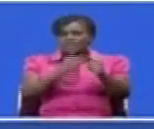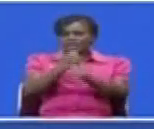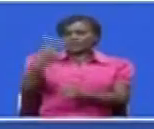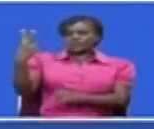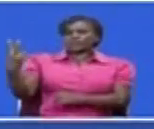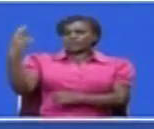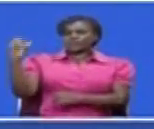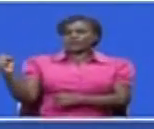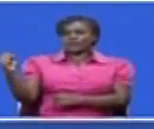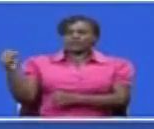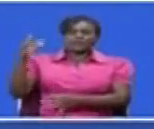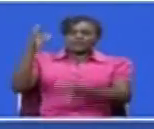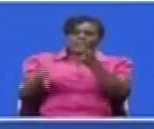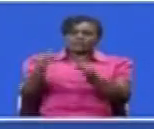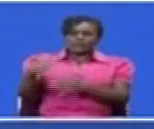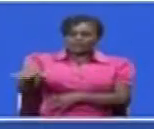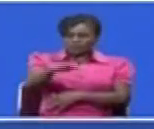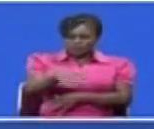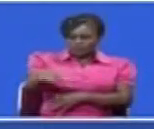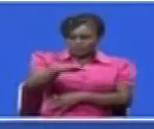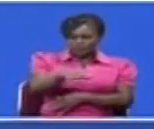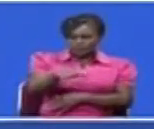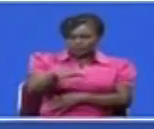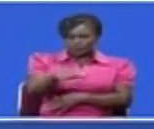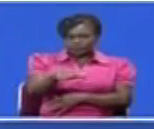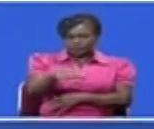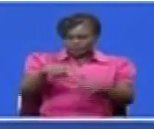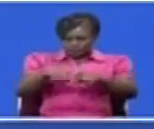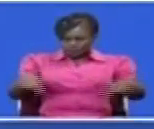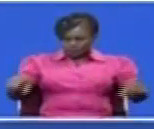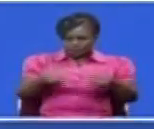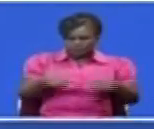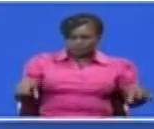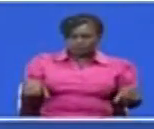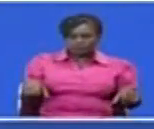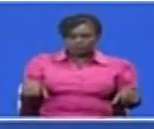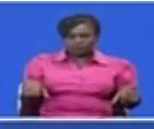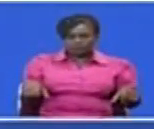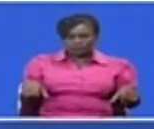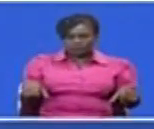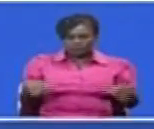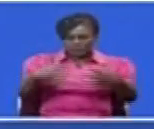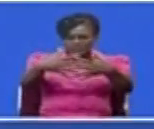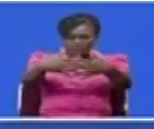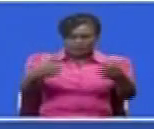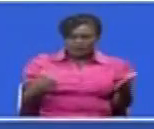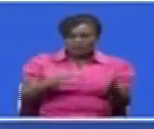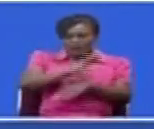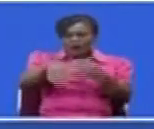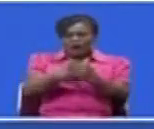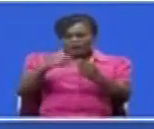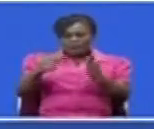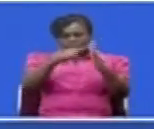relying on the environment for shelter, relying on the environment for firewood, relying on the environment for fencing and many other